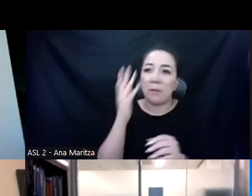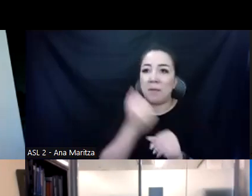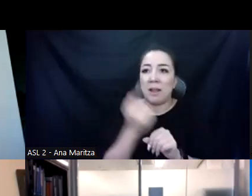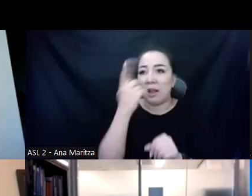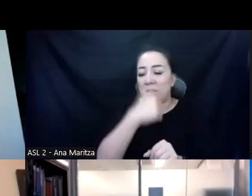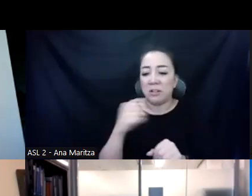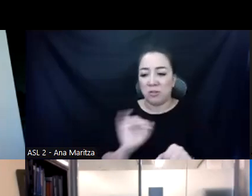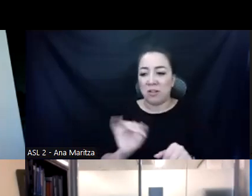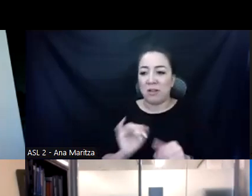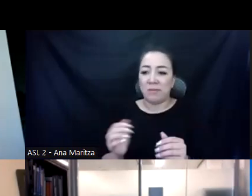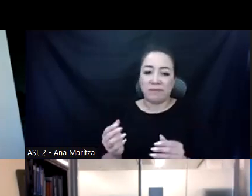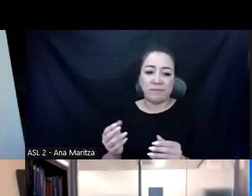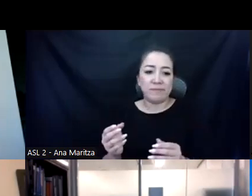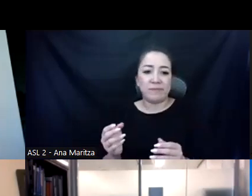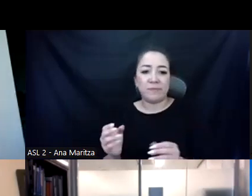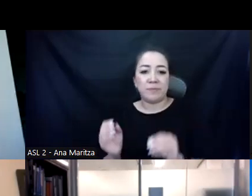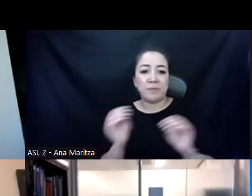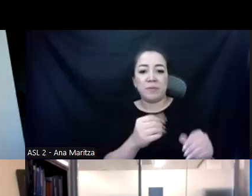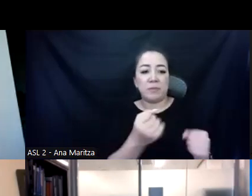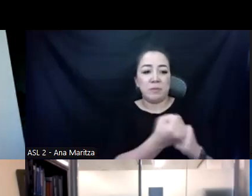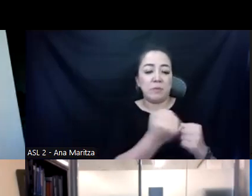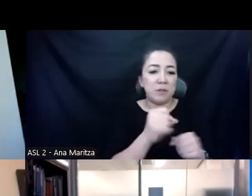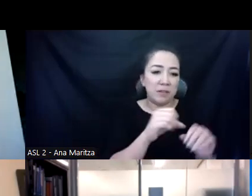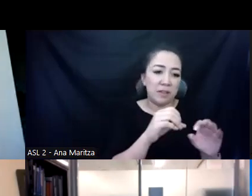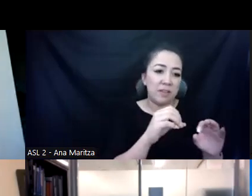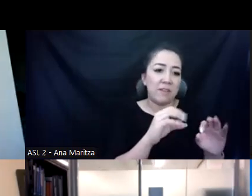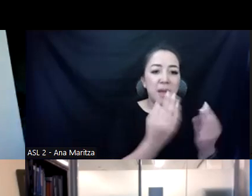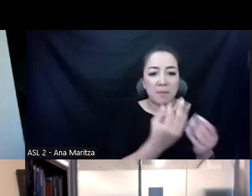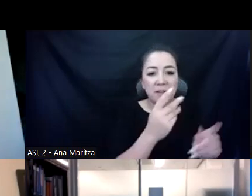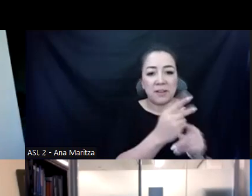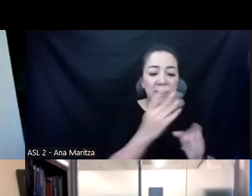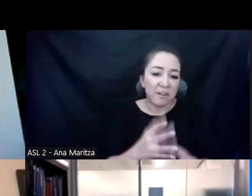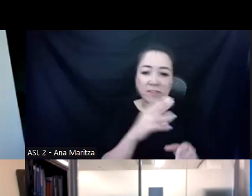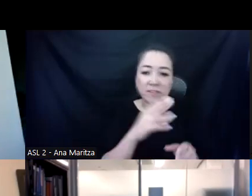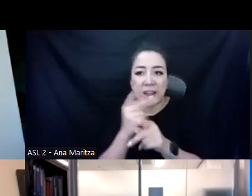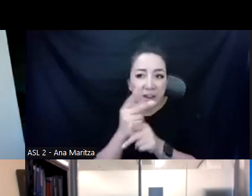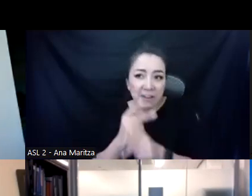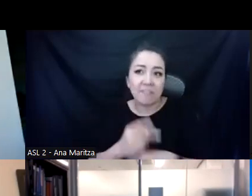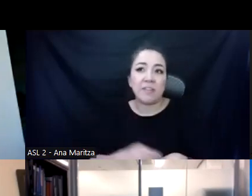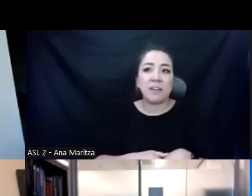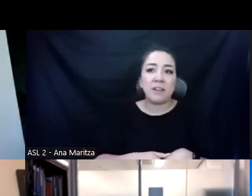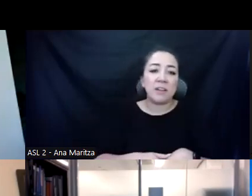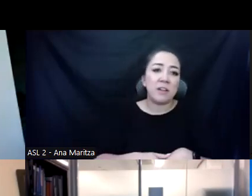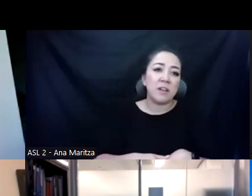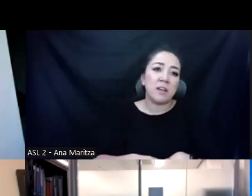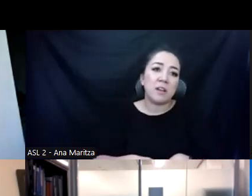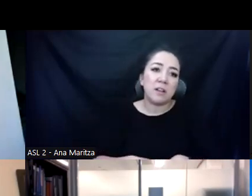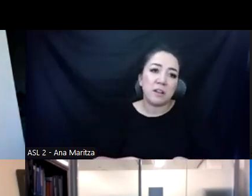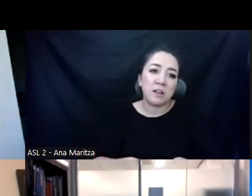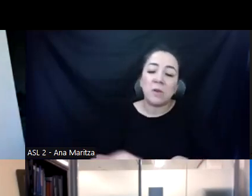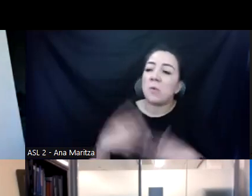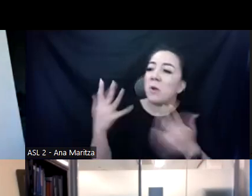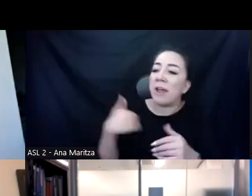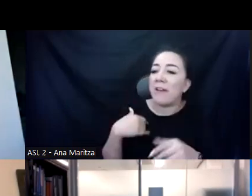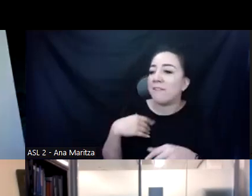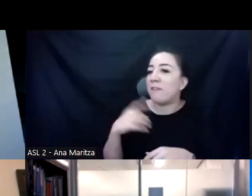more toward the incorporating family caregivers and caregiving. So you're saying we already have our first